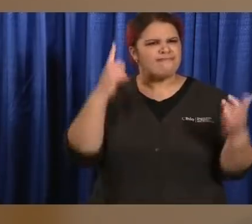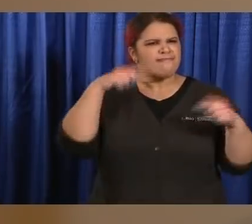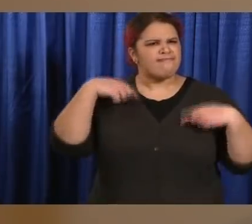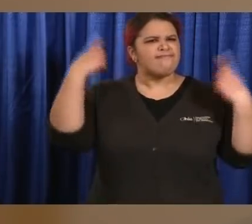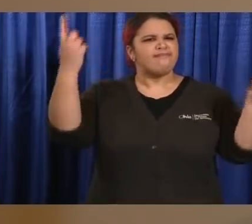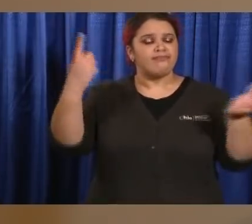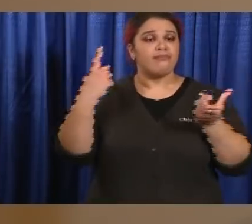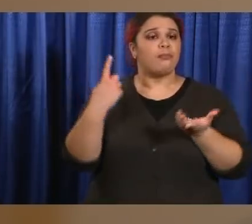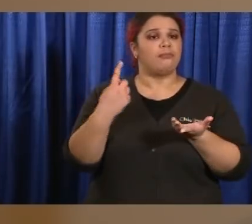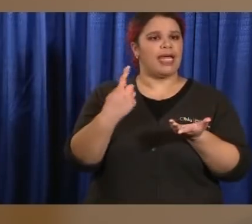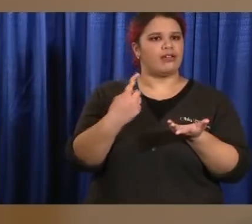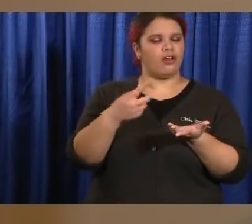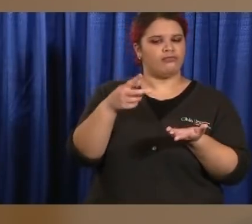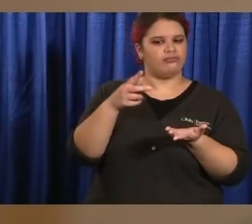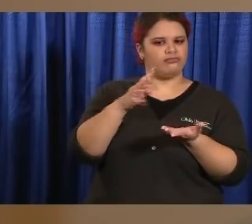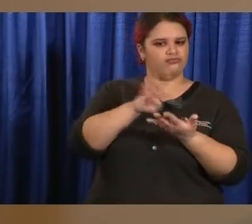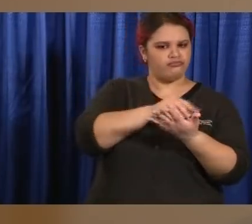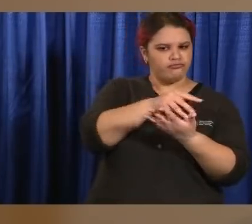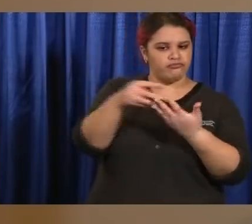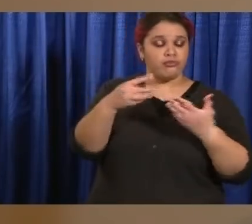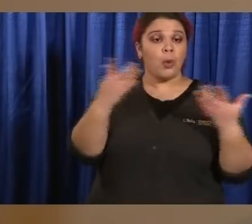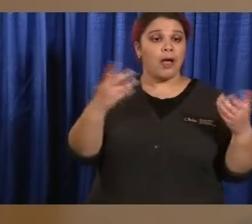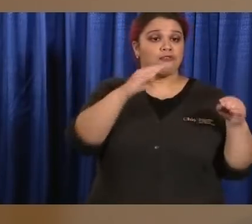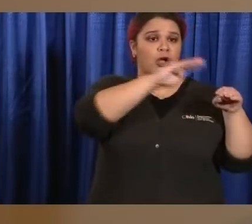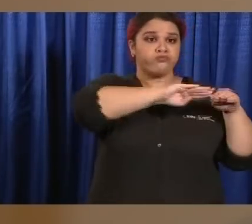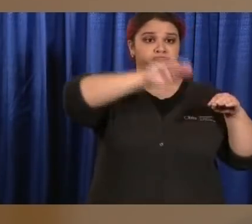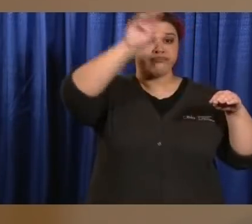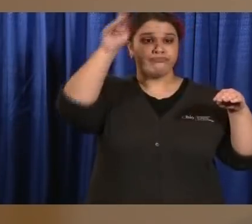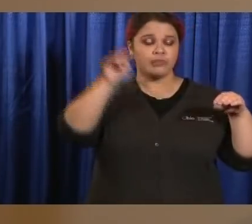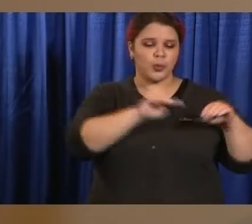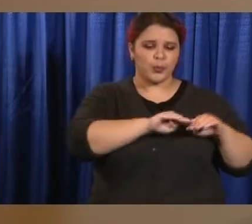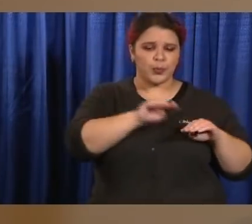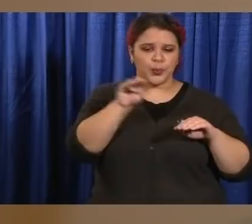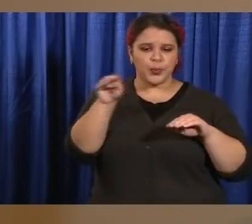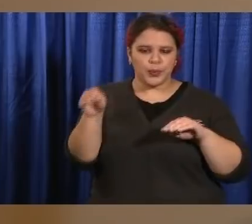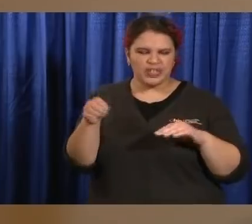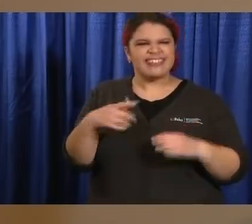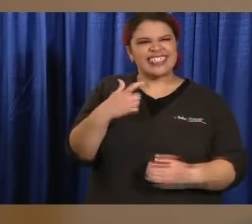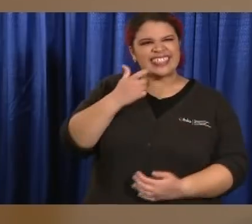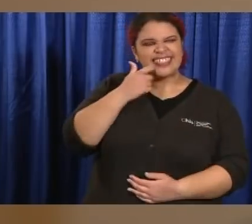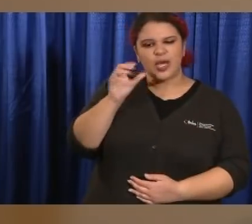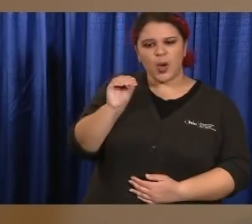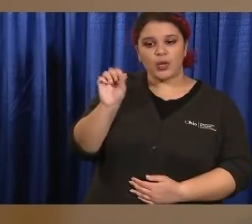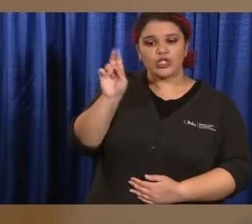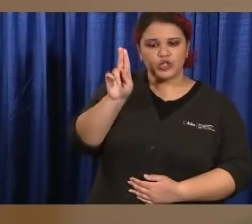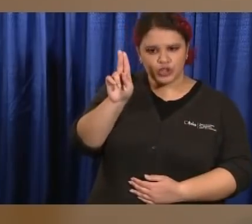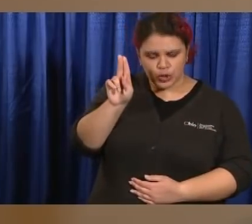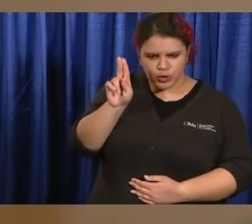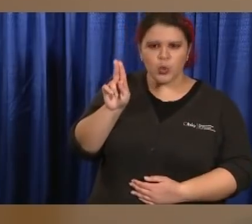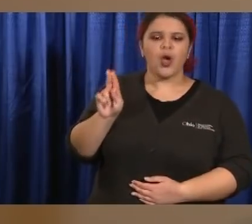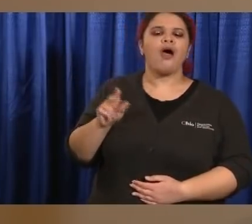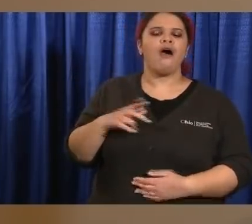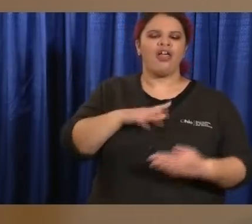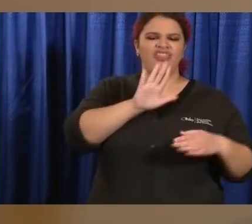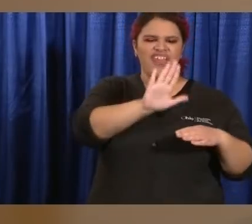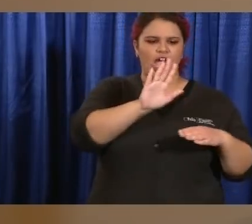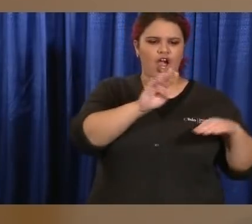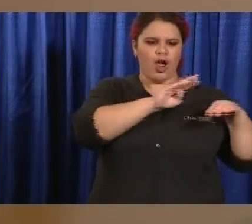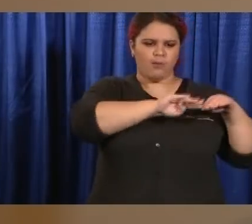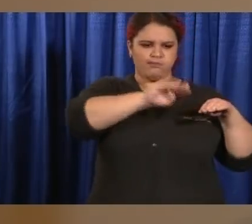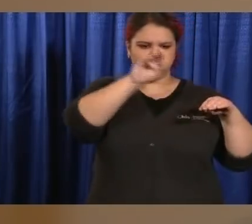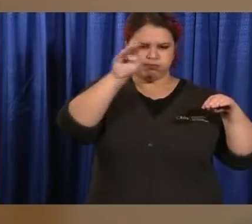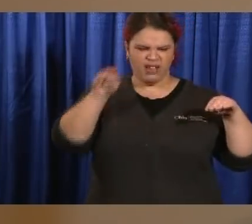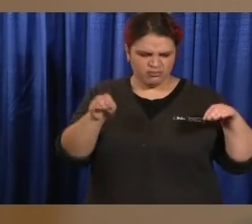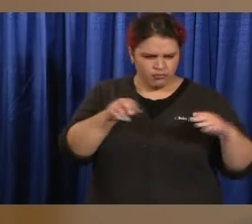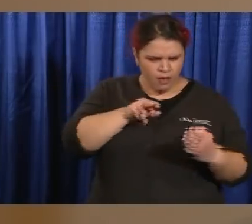from Ohio State, and by our count, I think we're at 5 straight days now with fewer new cases than what they had projected. Is